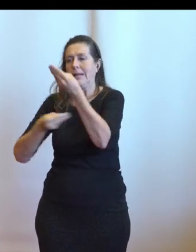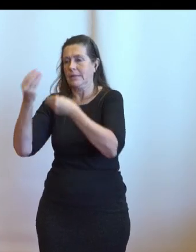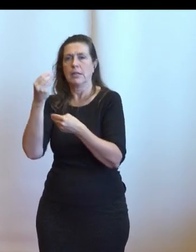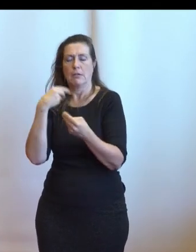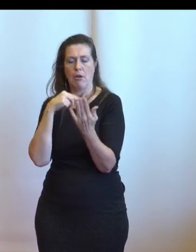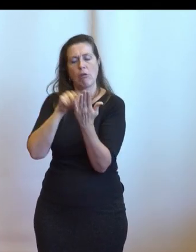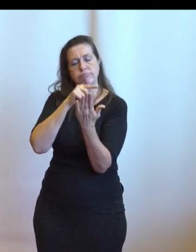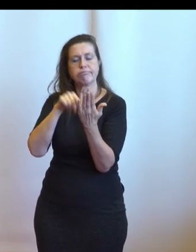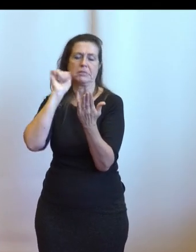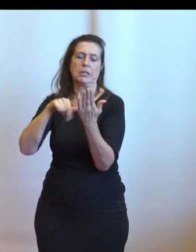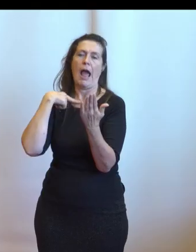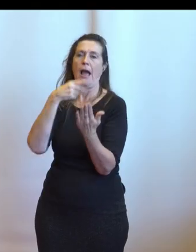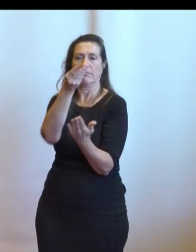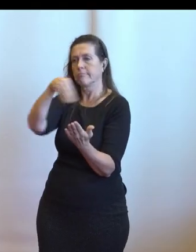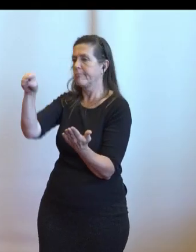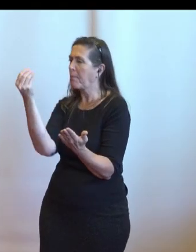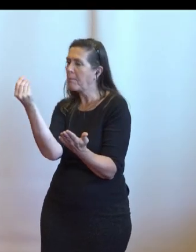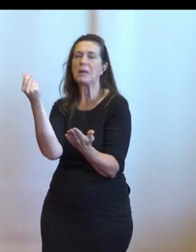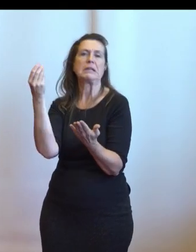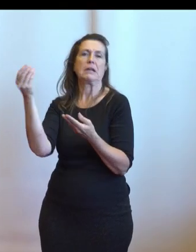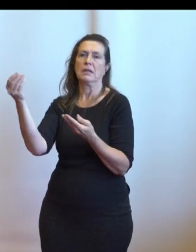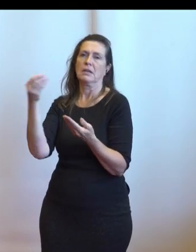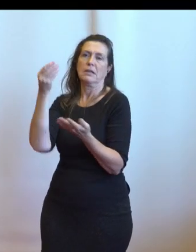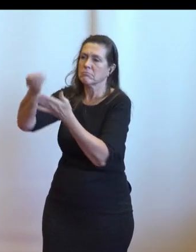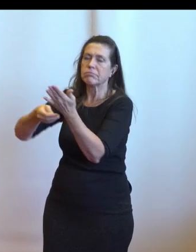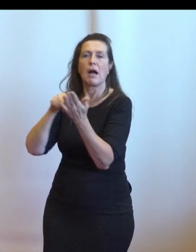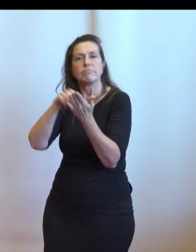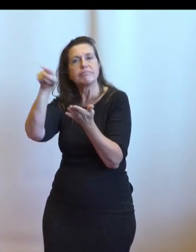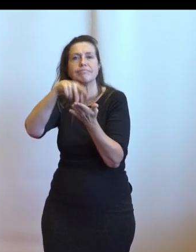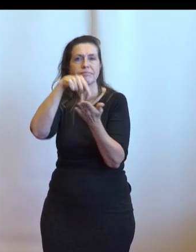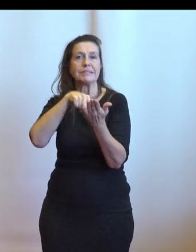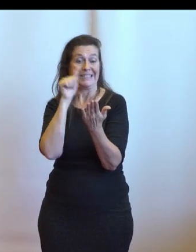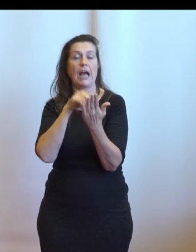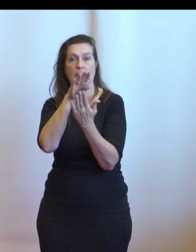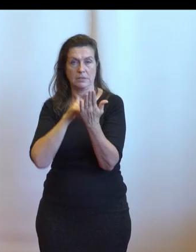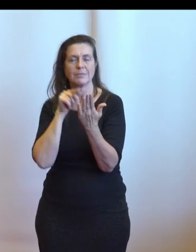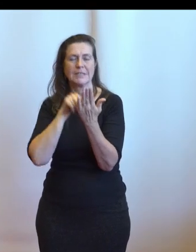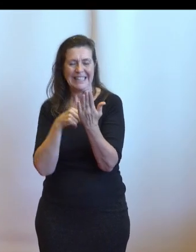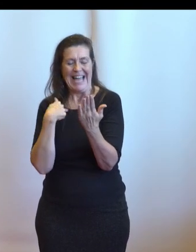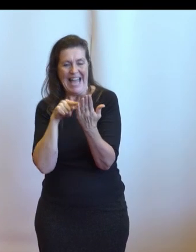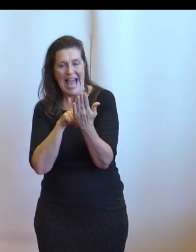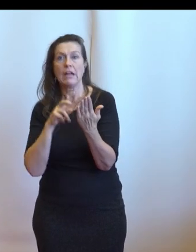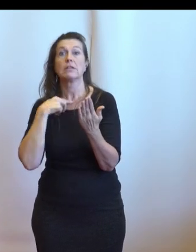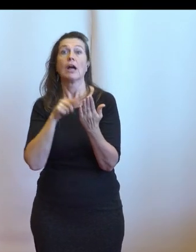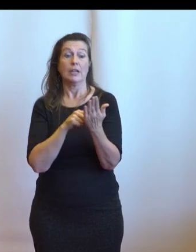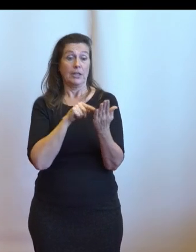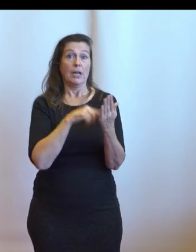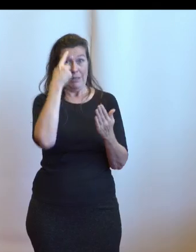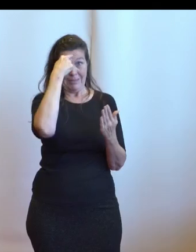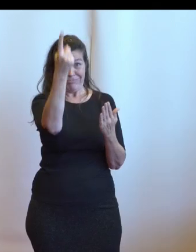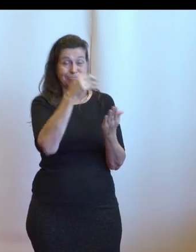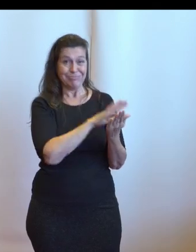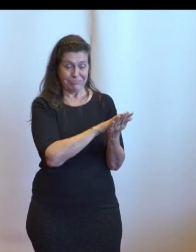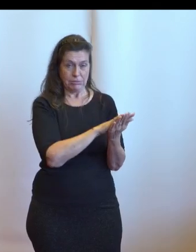politely, a number of accessibility issues with the banking application, and a cost of remediation was around £3